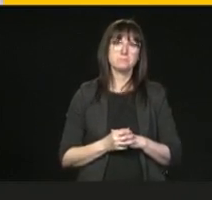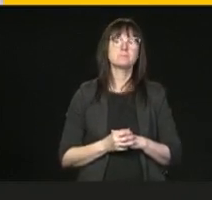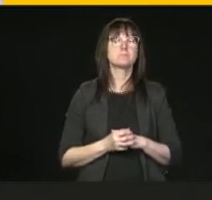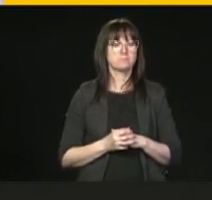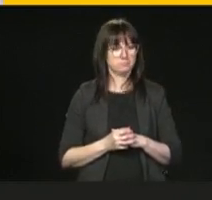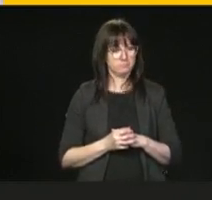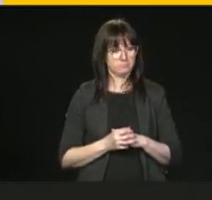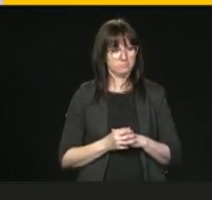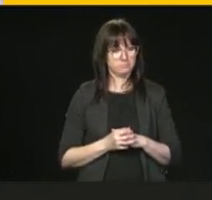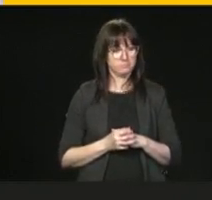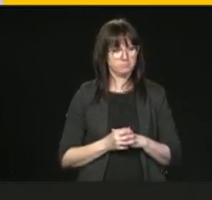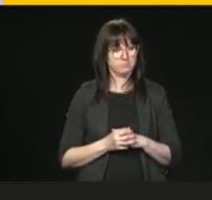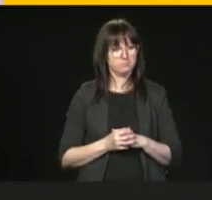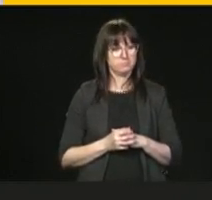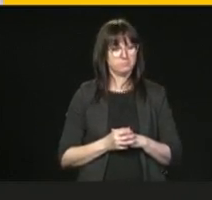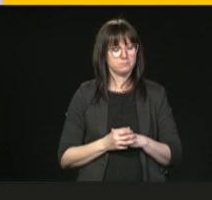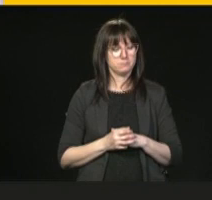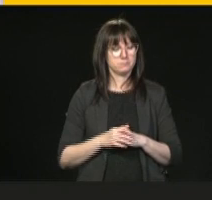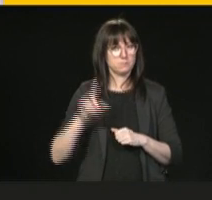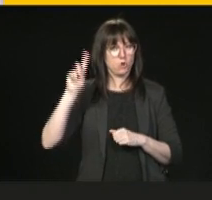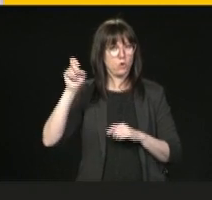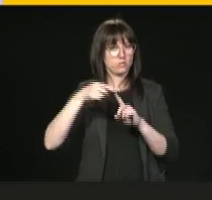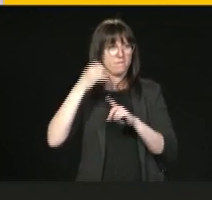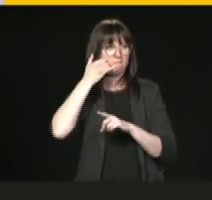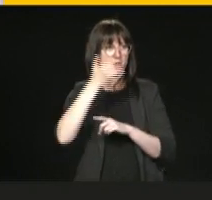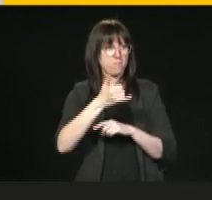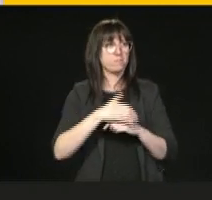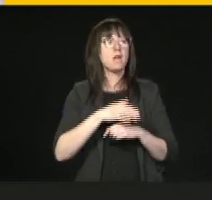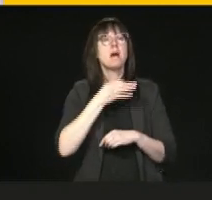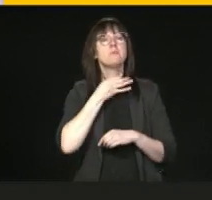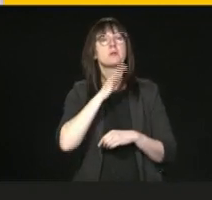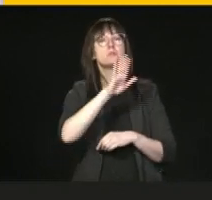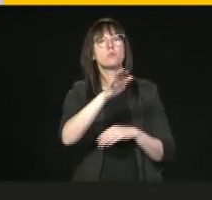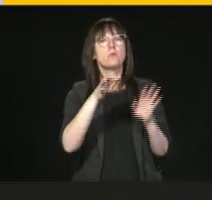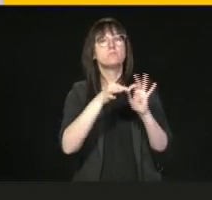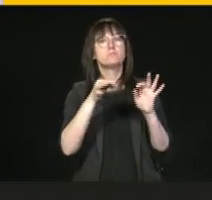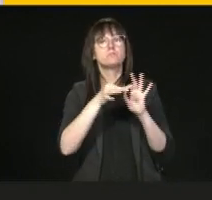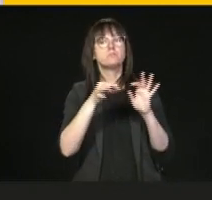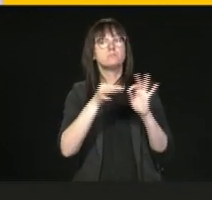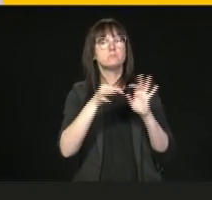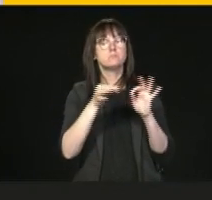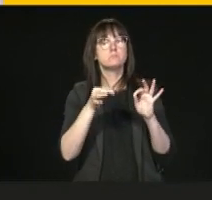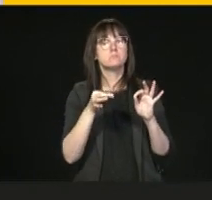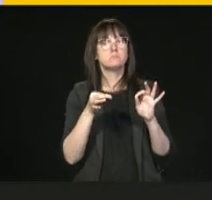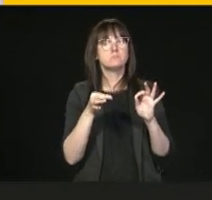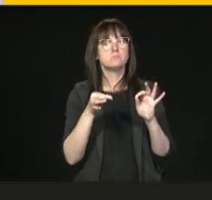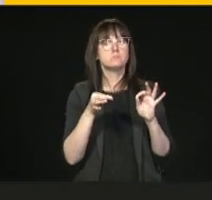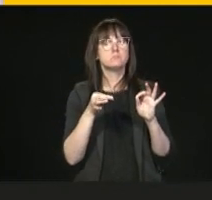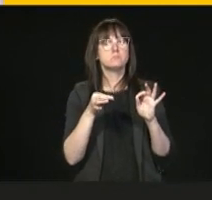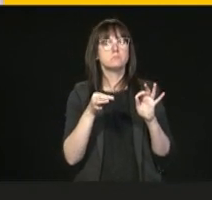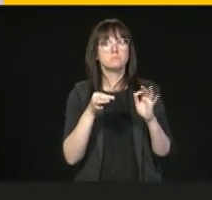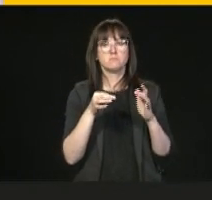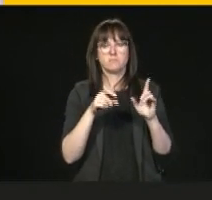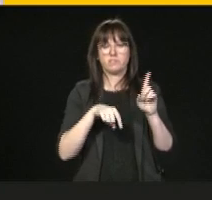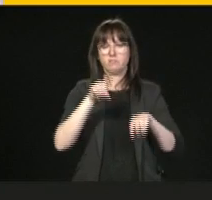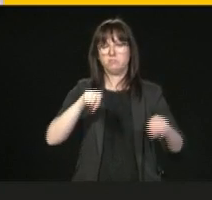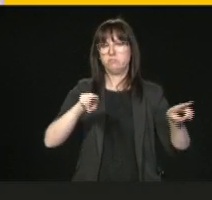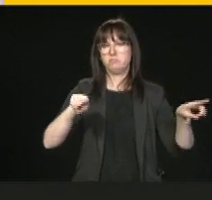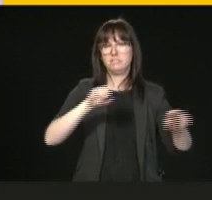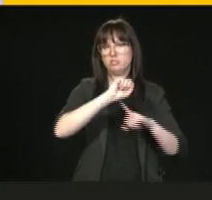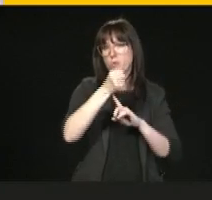Monsieur Trudeau, en suivi, j'aimerais vous entendre sur le scénario du directeur could parlementaire du budget. Comment on the